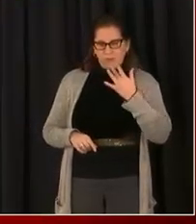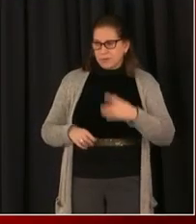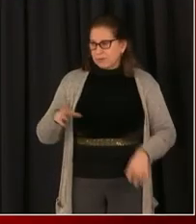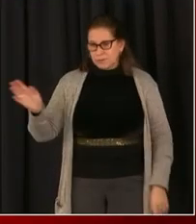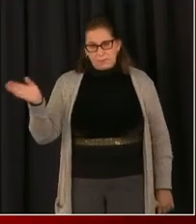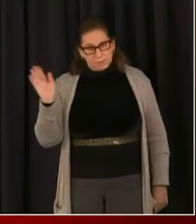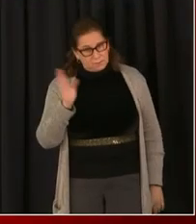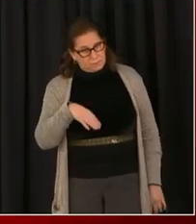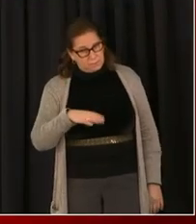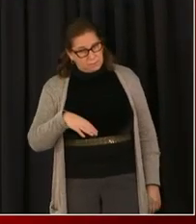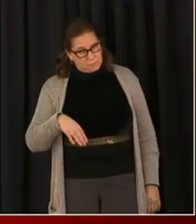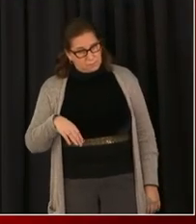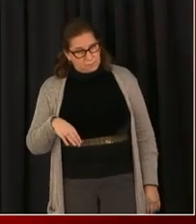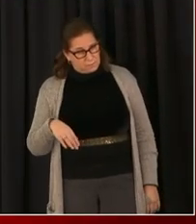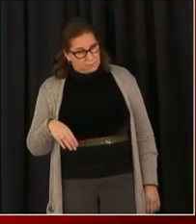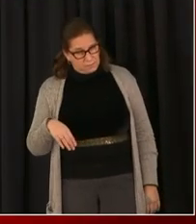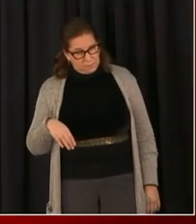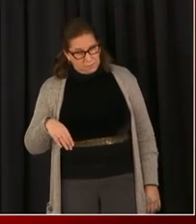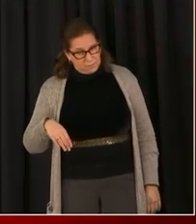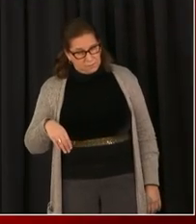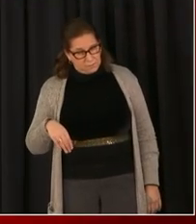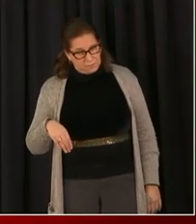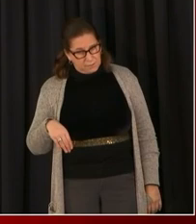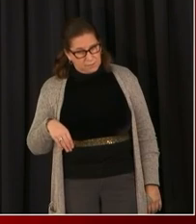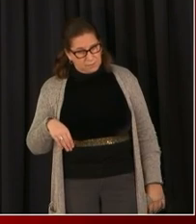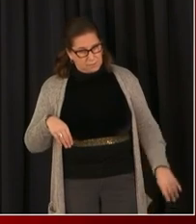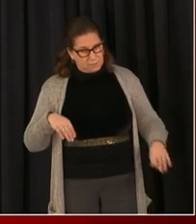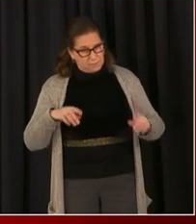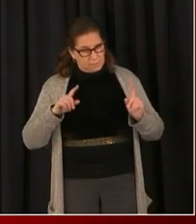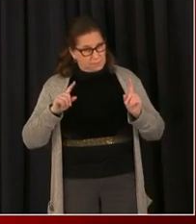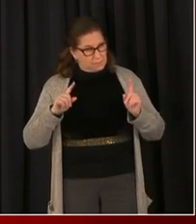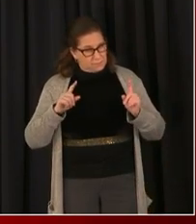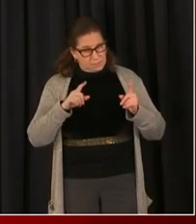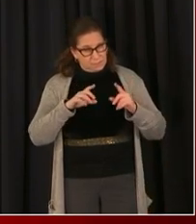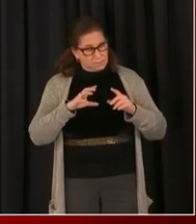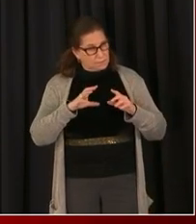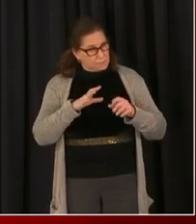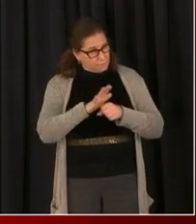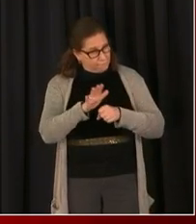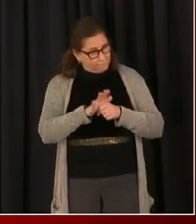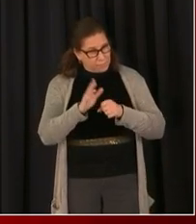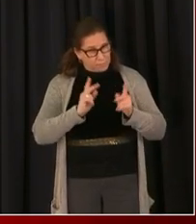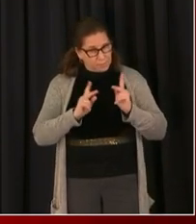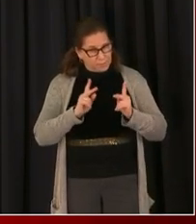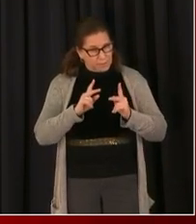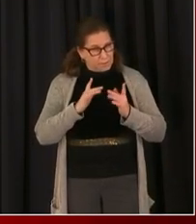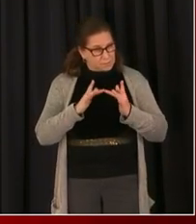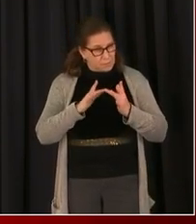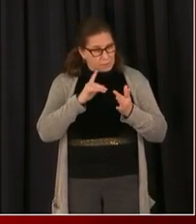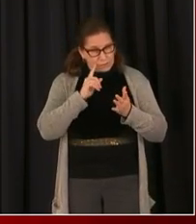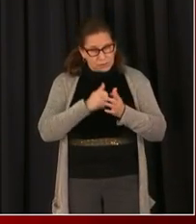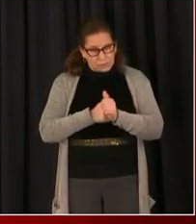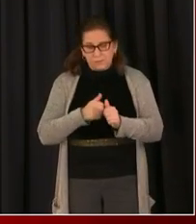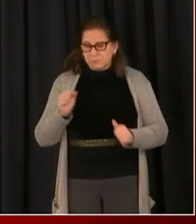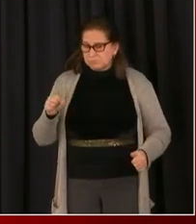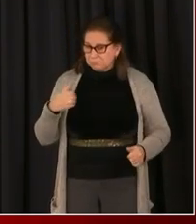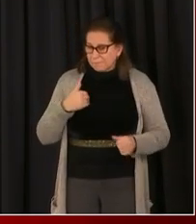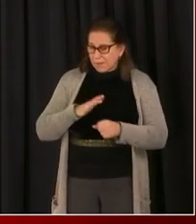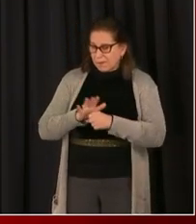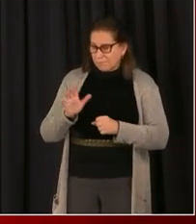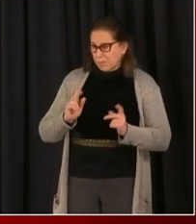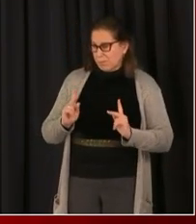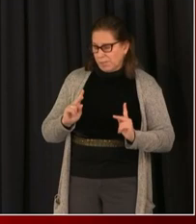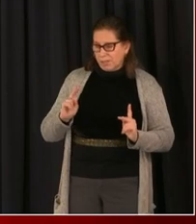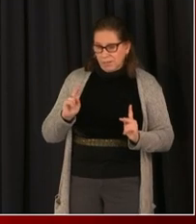you have enough contact tracers Absolutely. to continue. Thank you so much for the candidness. And then one more. Are you seeing public health behavior